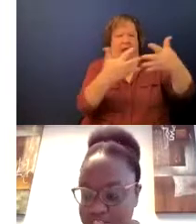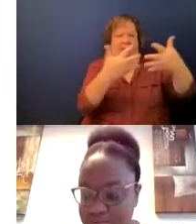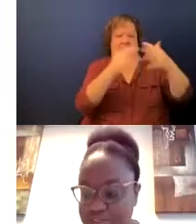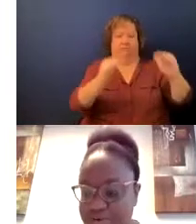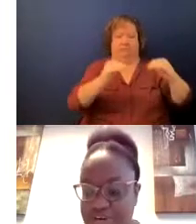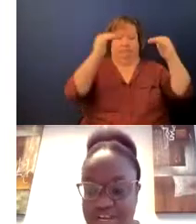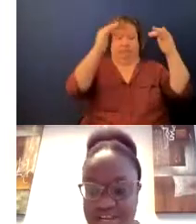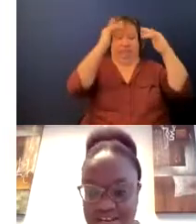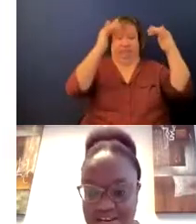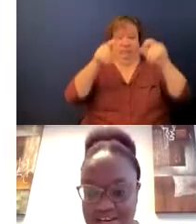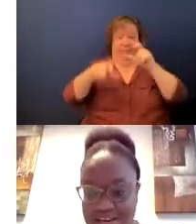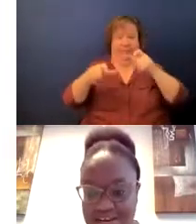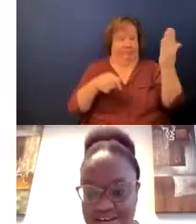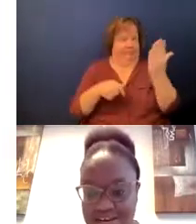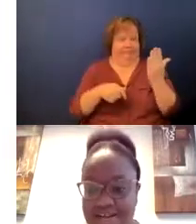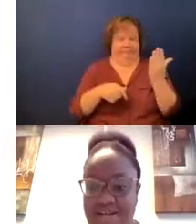Focus on theory.